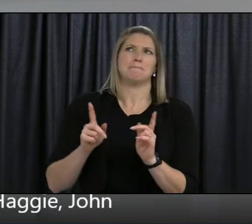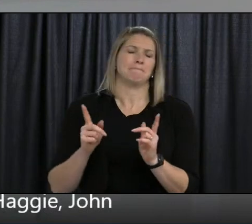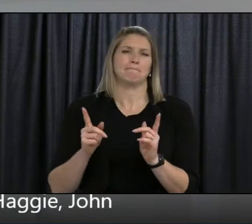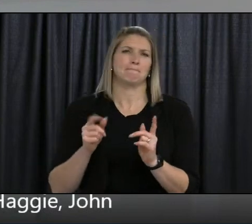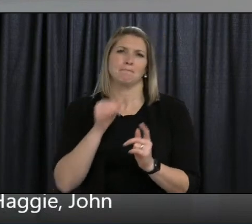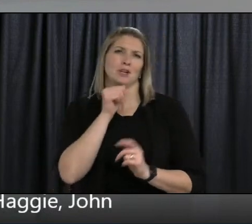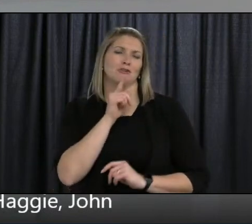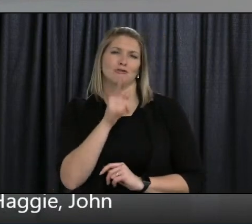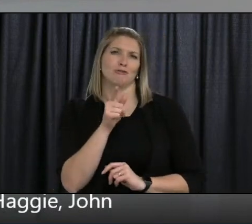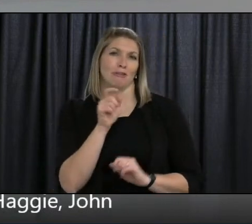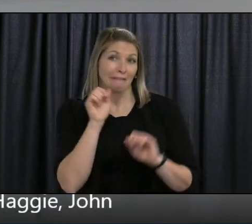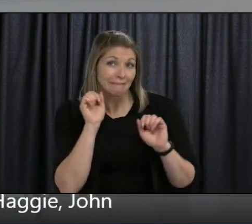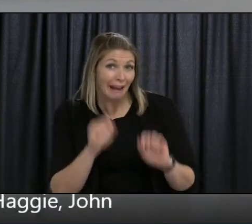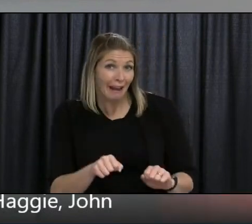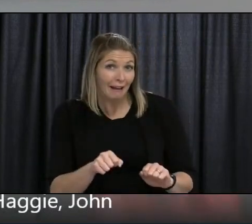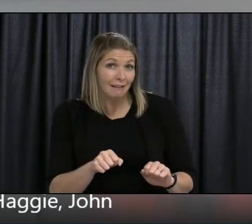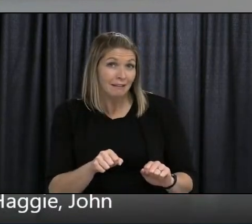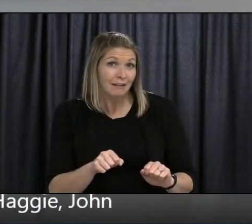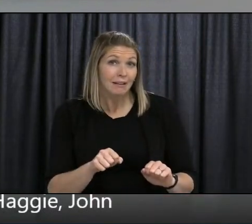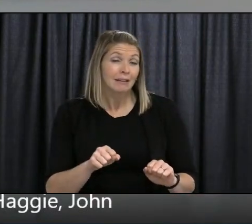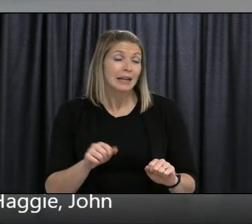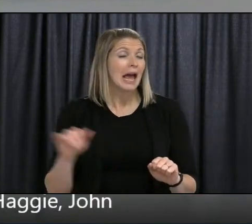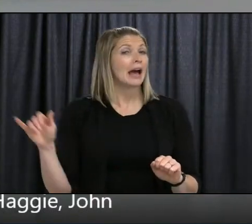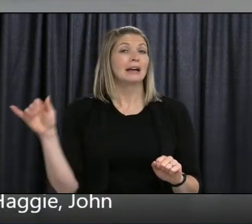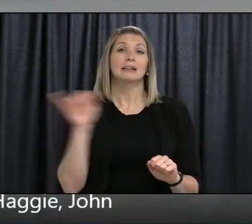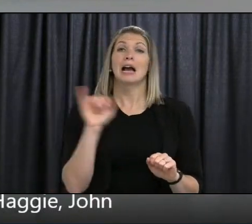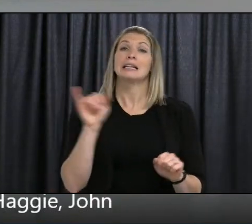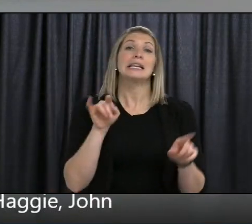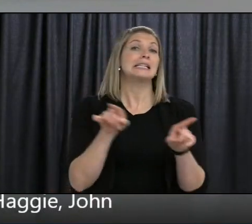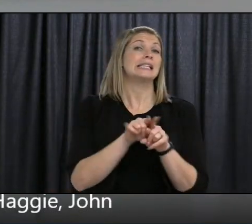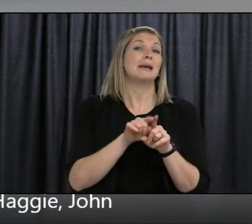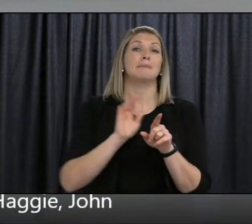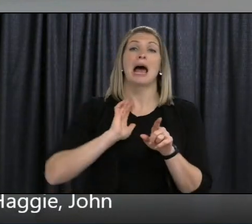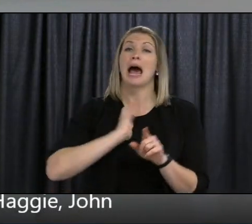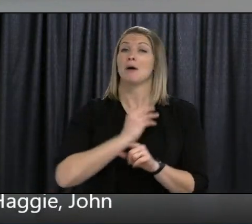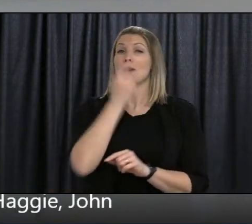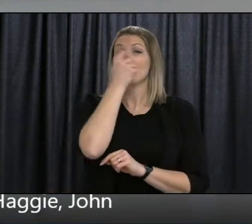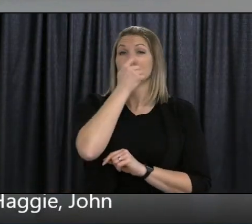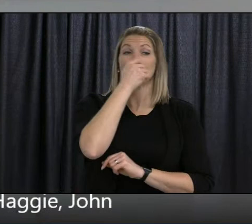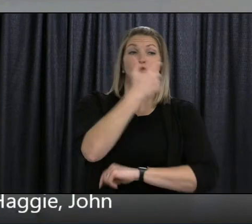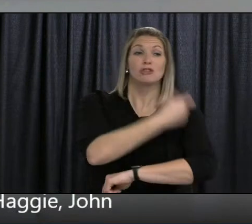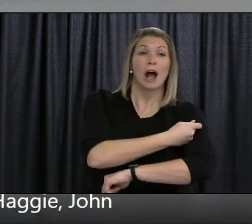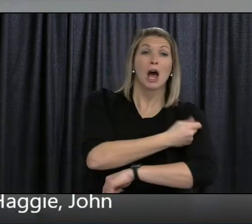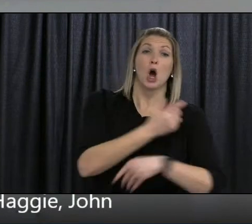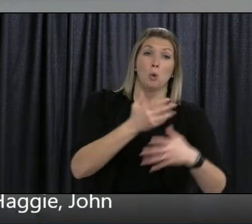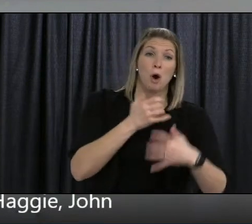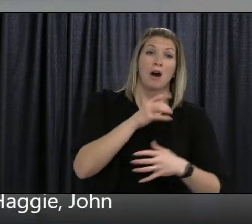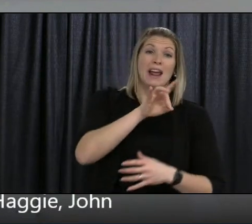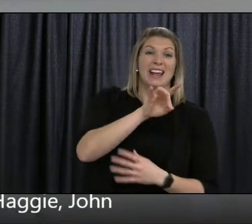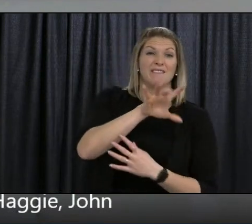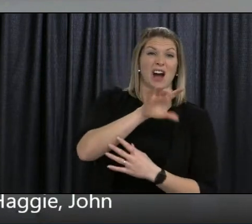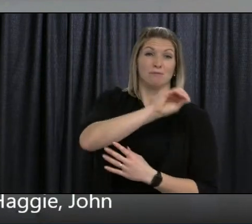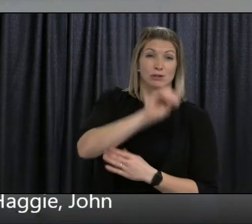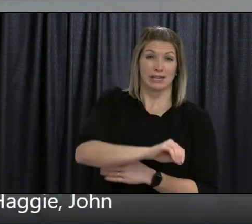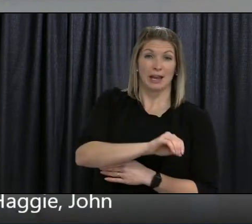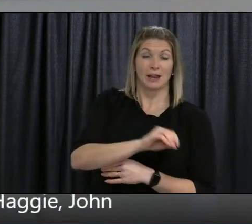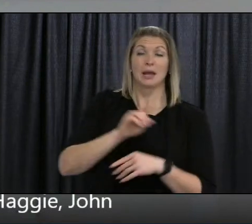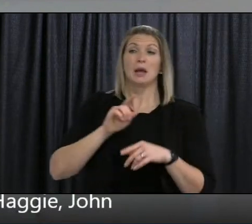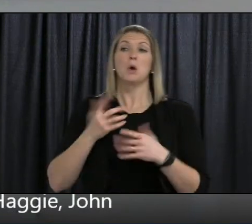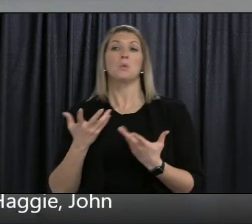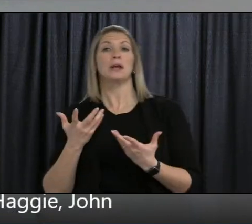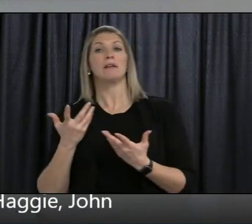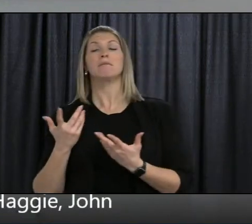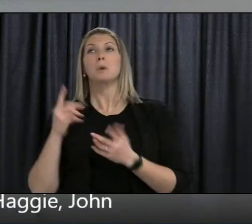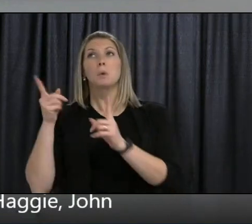that timeline is. It's a good target. It's like our 85%. It's maybe a bit aspirational, but it's something to aim for